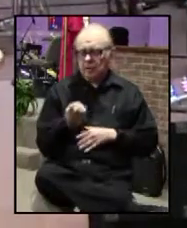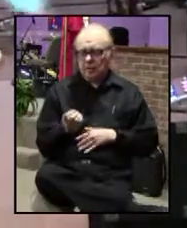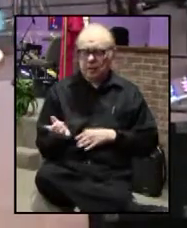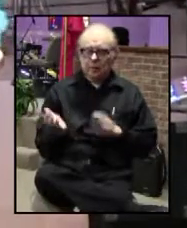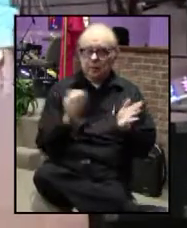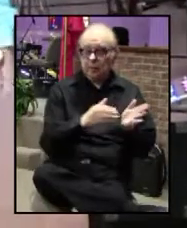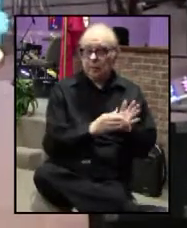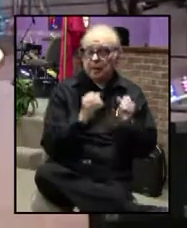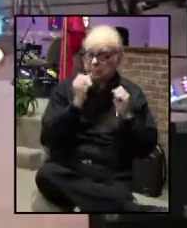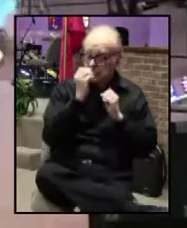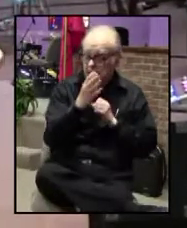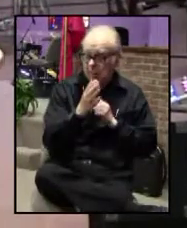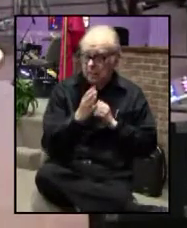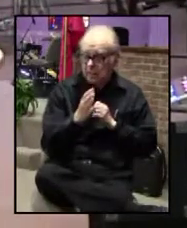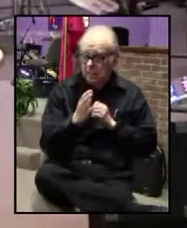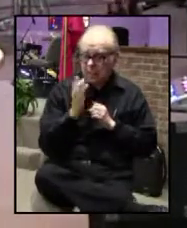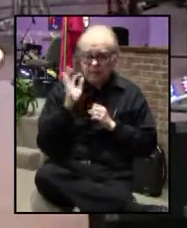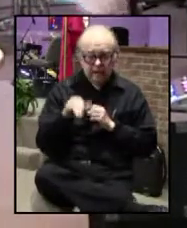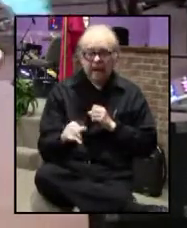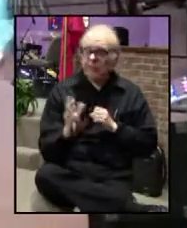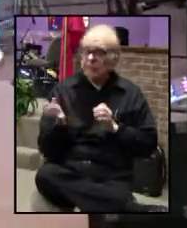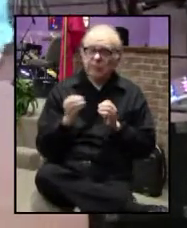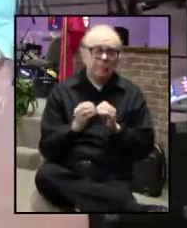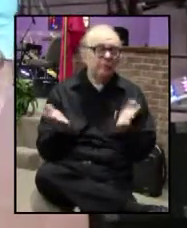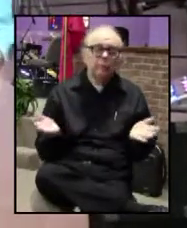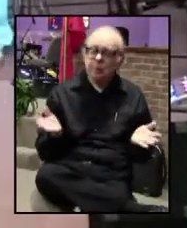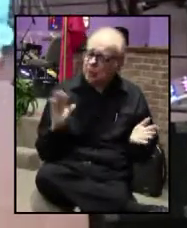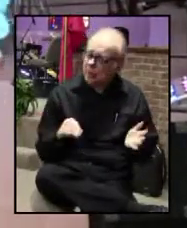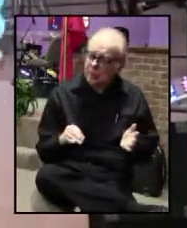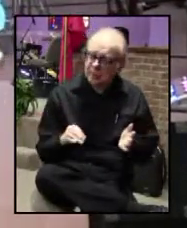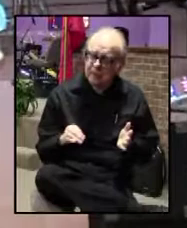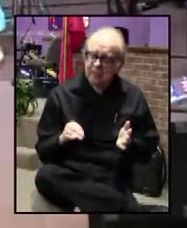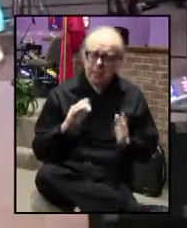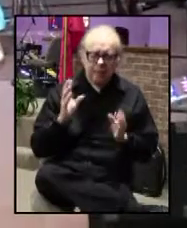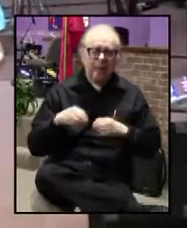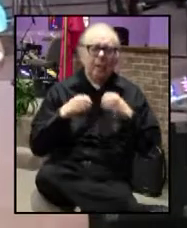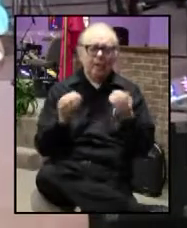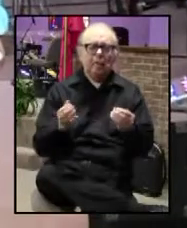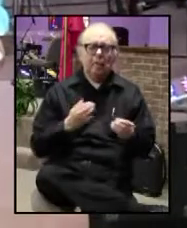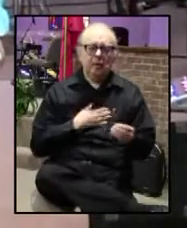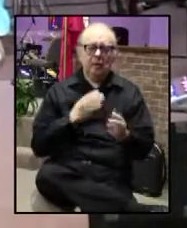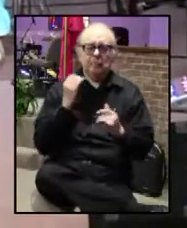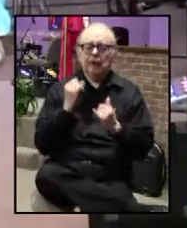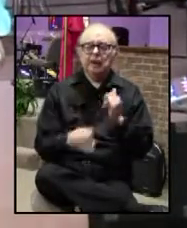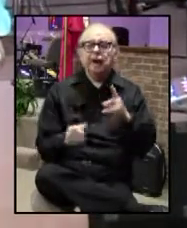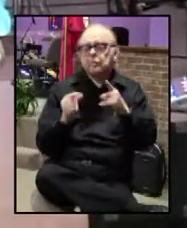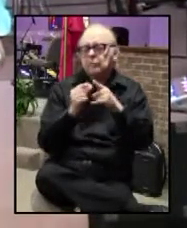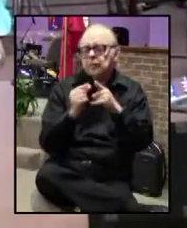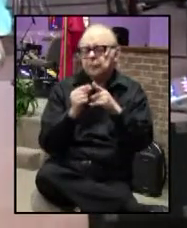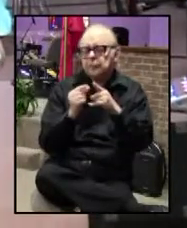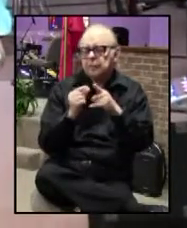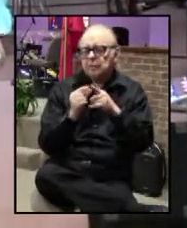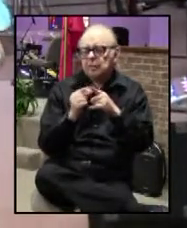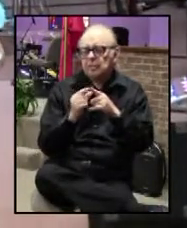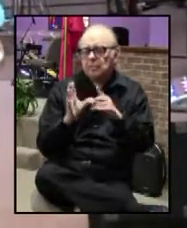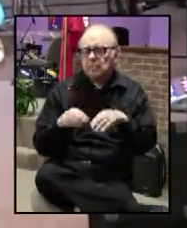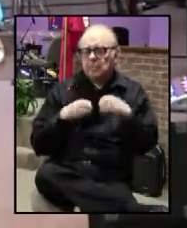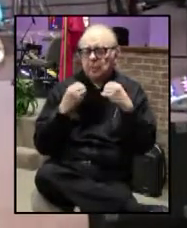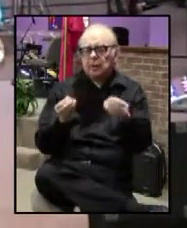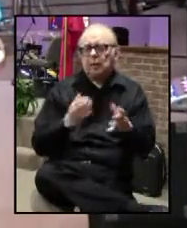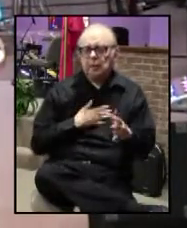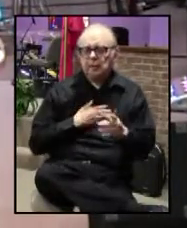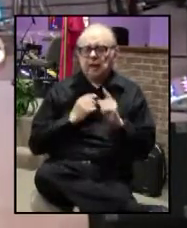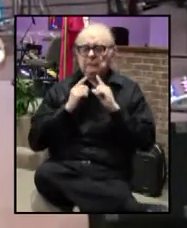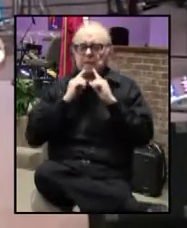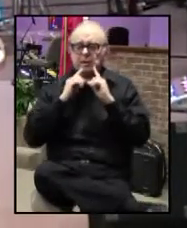going back to the Father. I can't stay with you any longer. And I will give you my last words. And I will give you